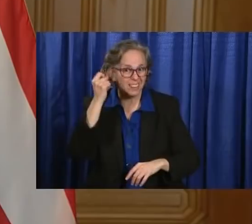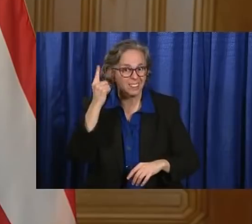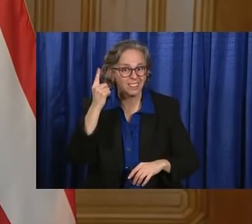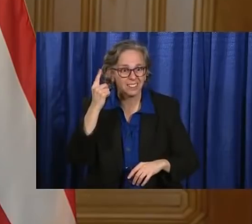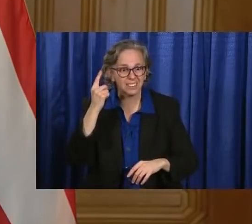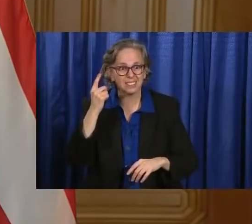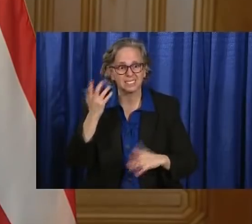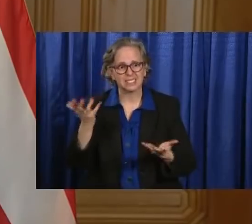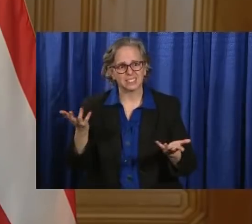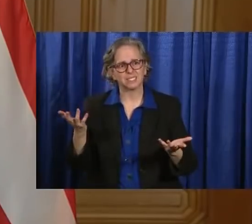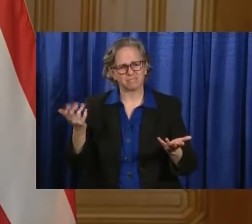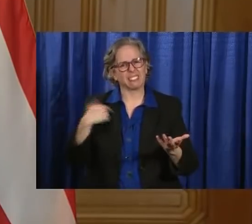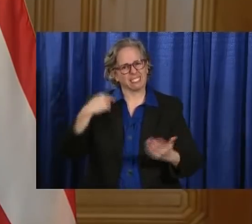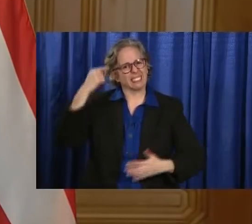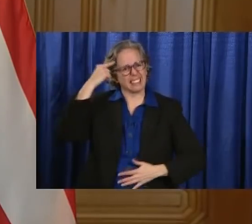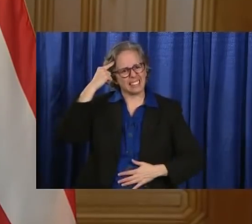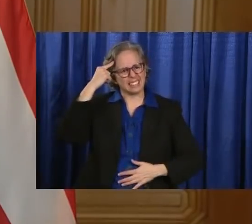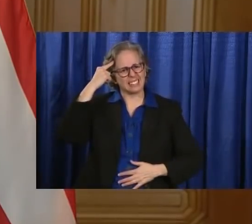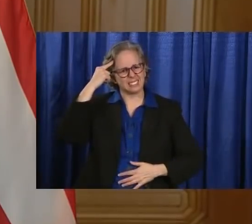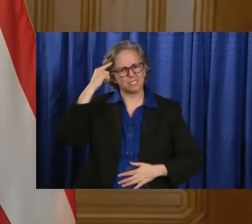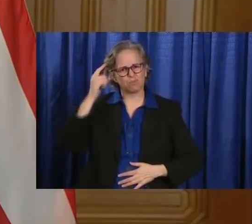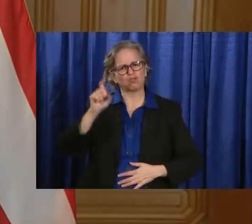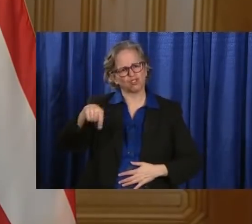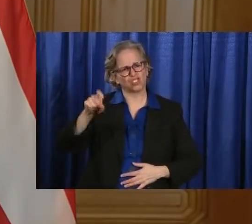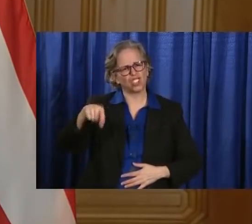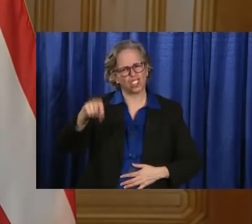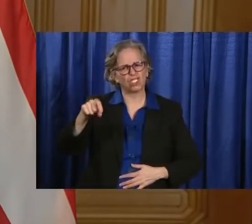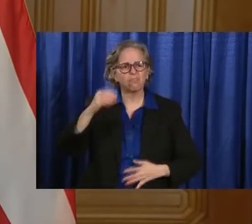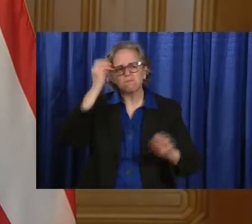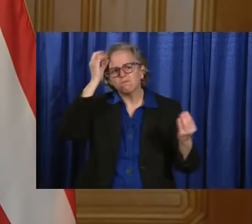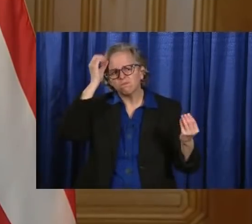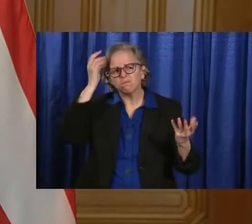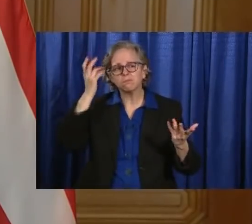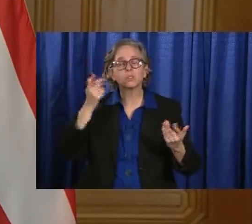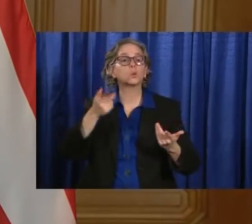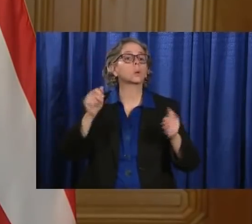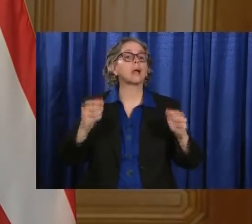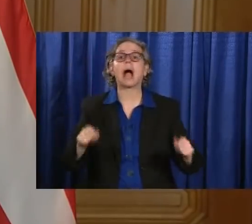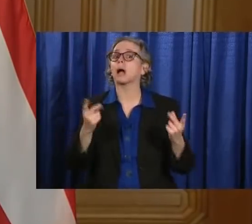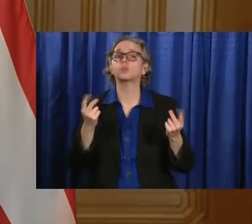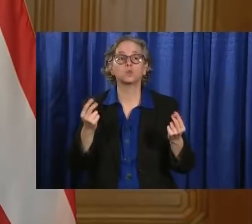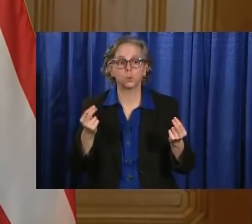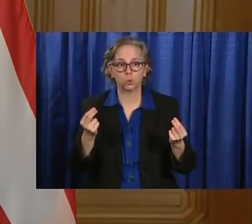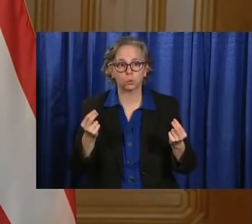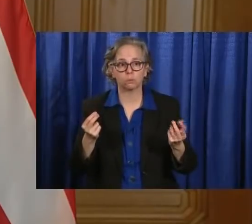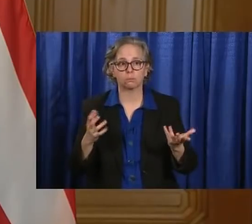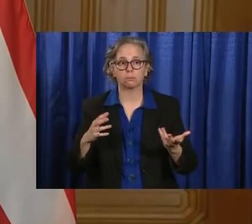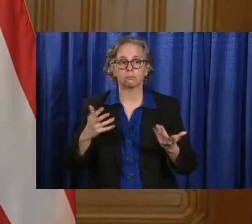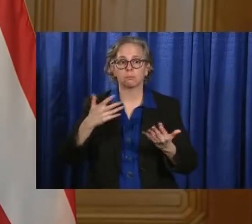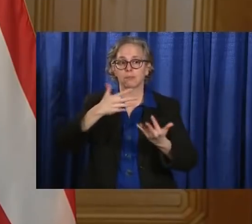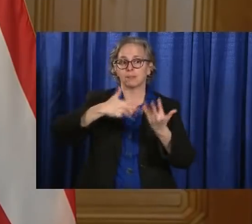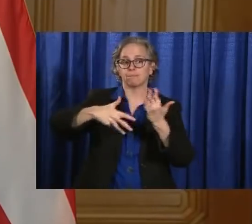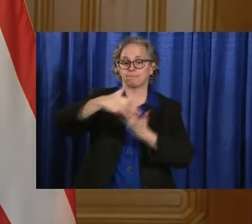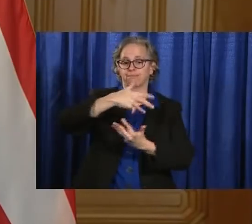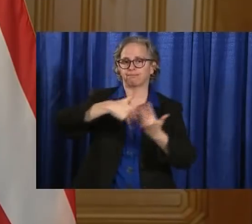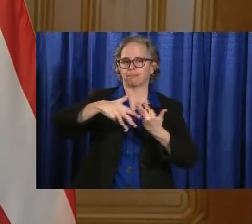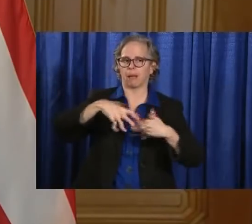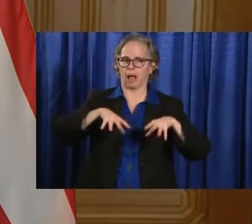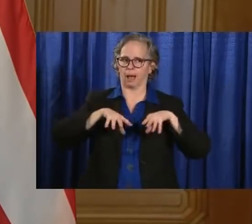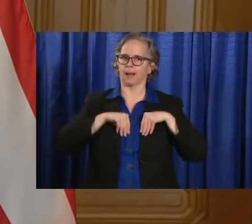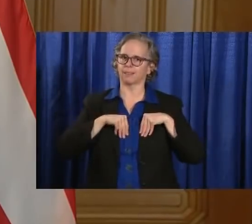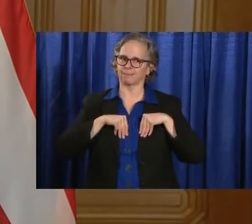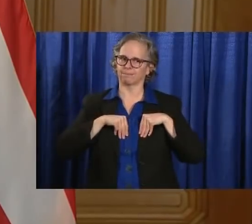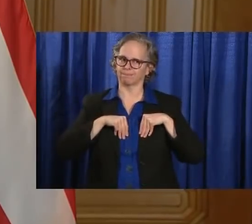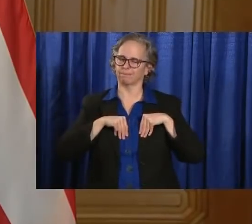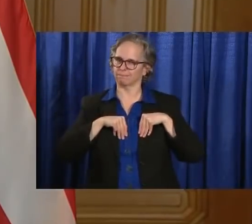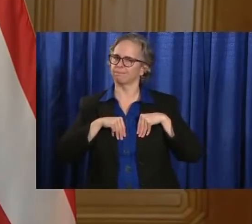them as something that we can do that should be socially acceptable. In fact, when we see